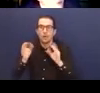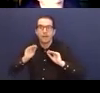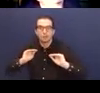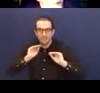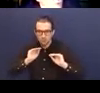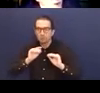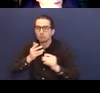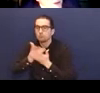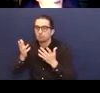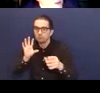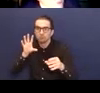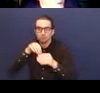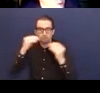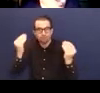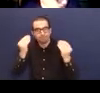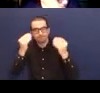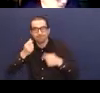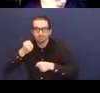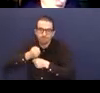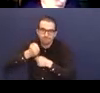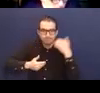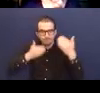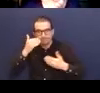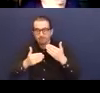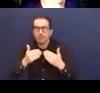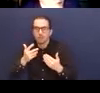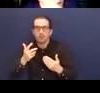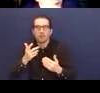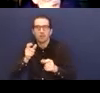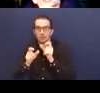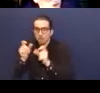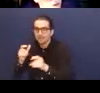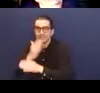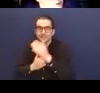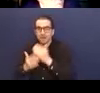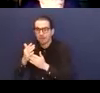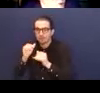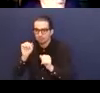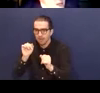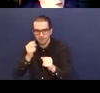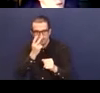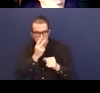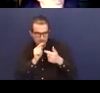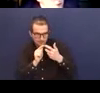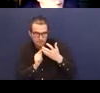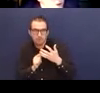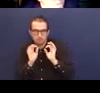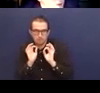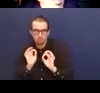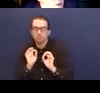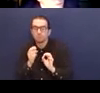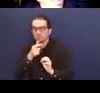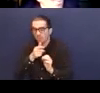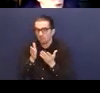materials for students with disabilities. And it's how that's measured that is really the point. And I think they're measuring it